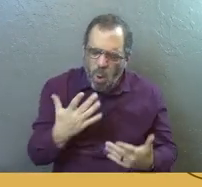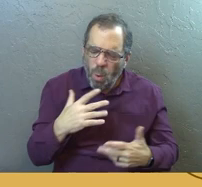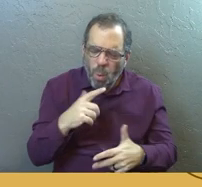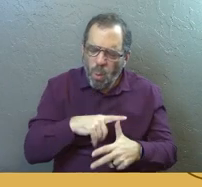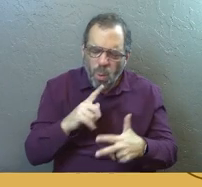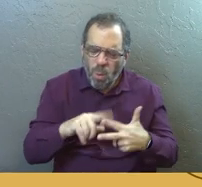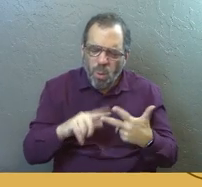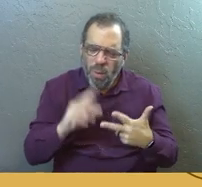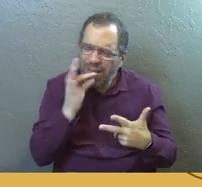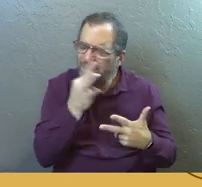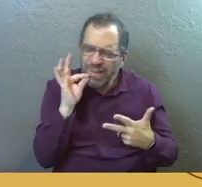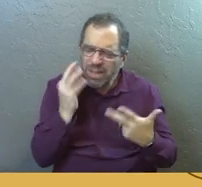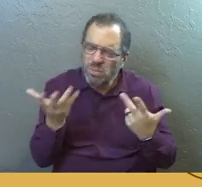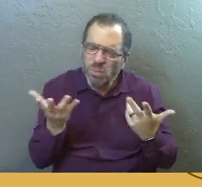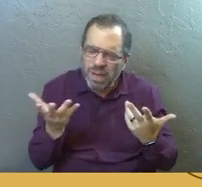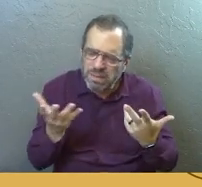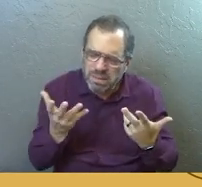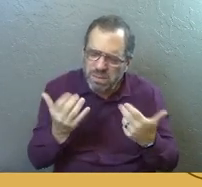should do?